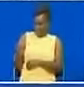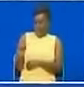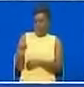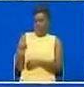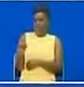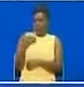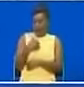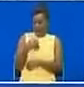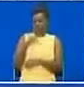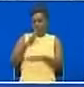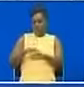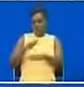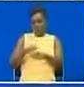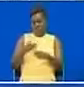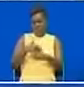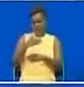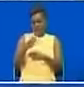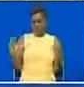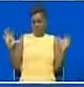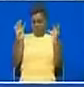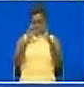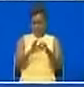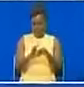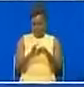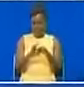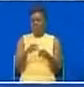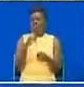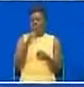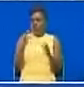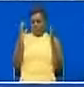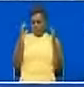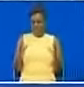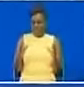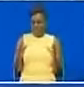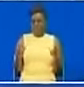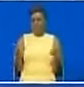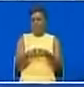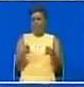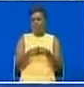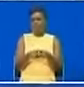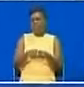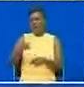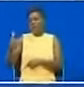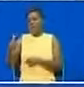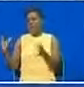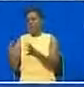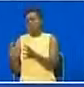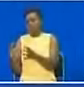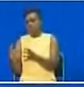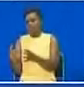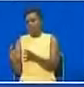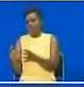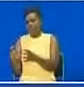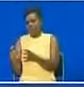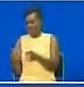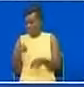going to come after the merger doesn't look as big as the one in the other side. There